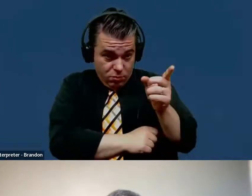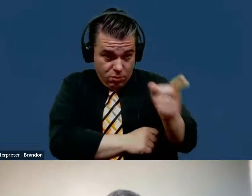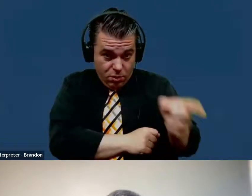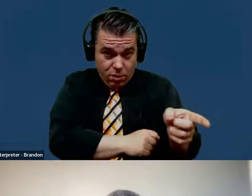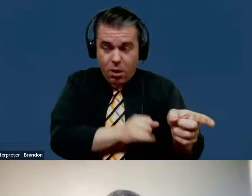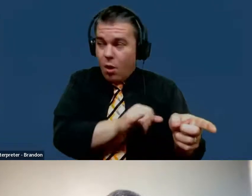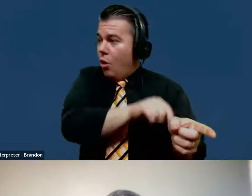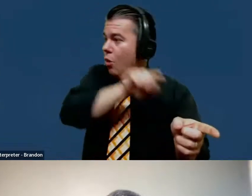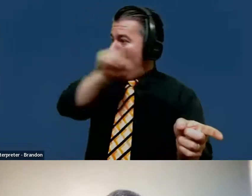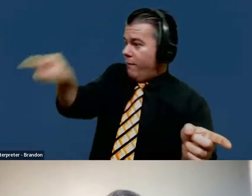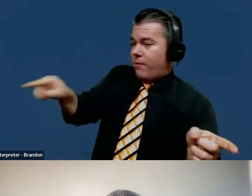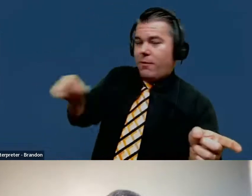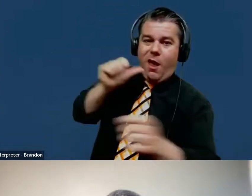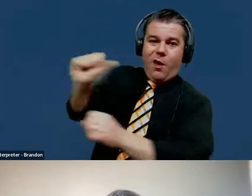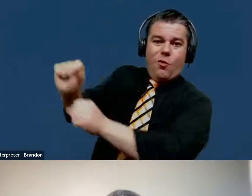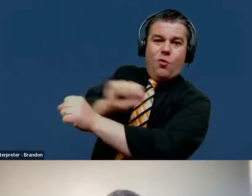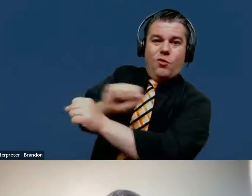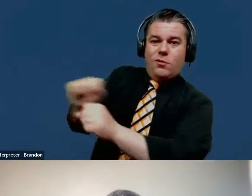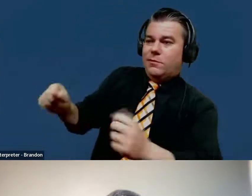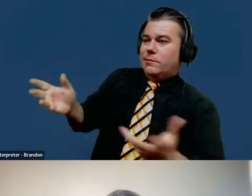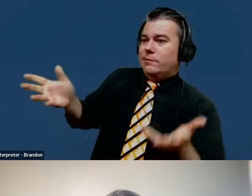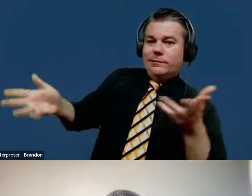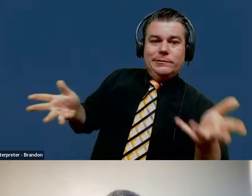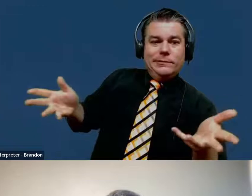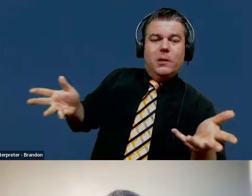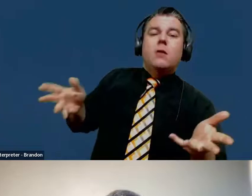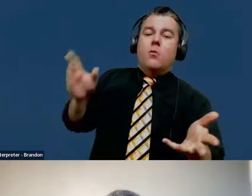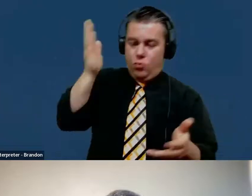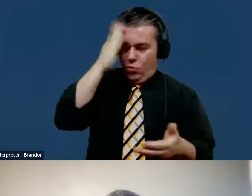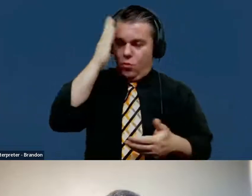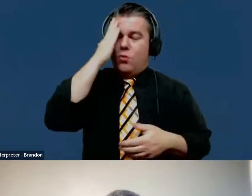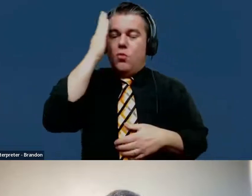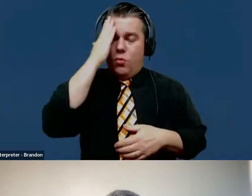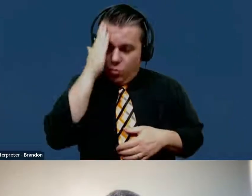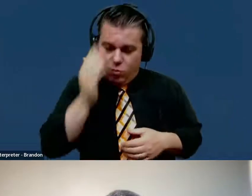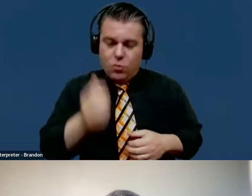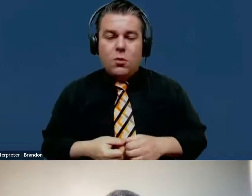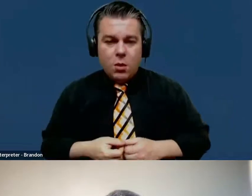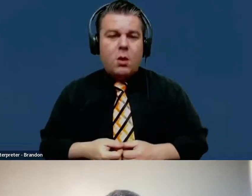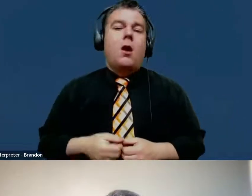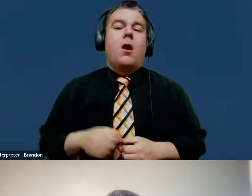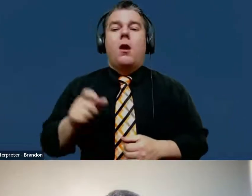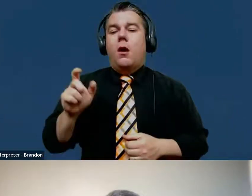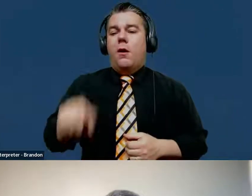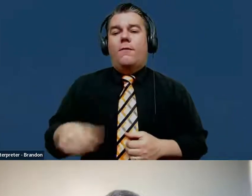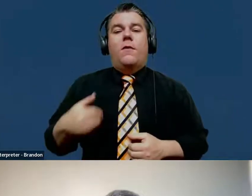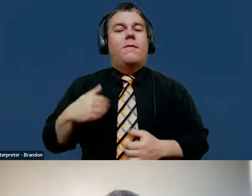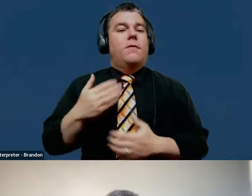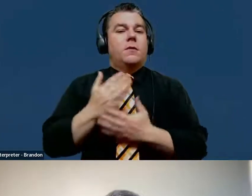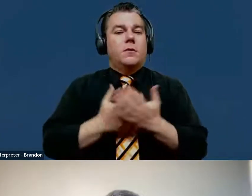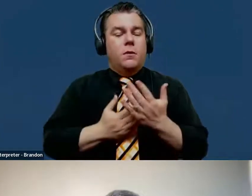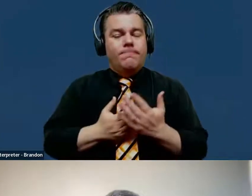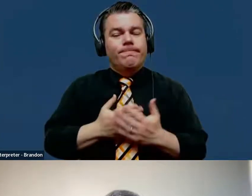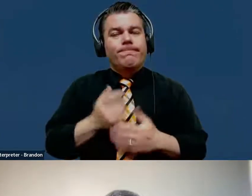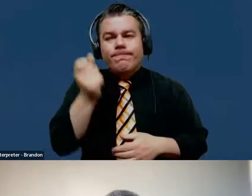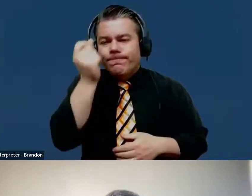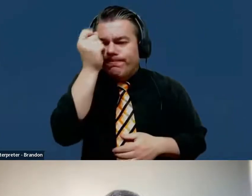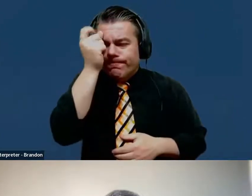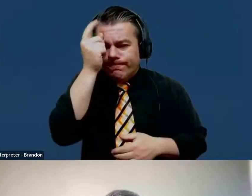aware of that. So there has to be some sort of acknowledgement, some sort of